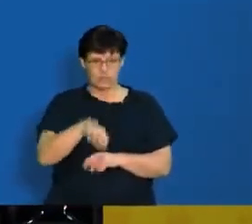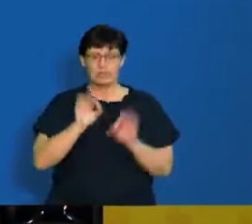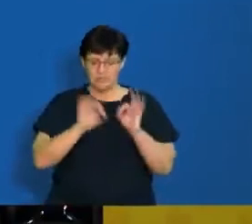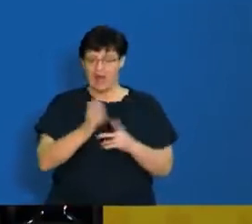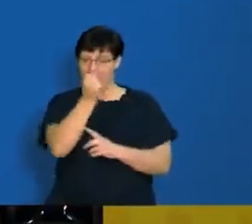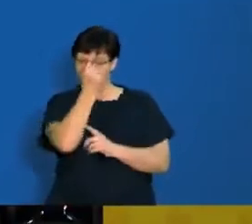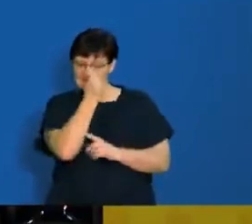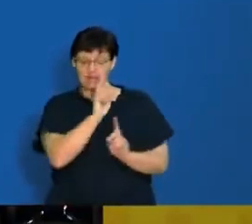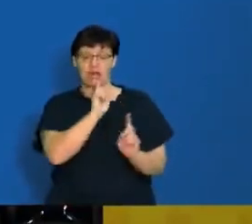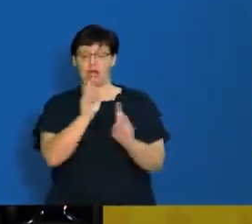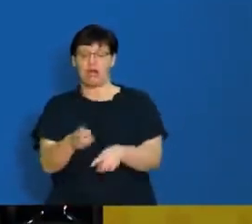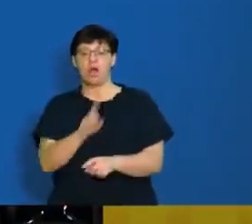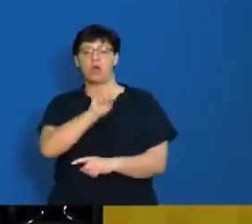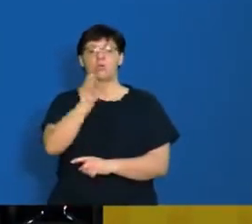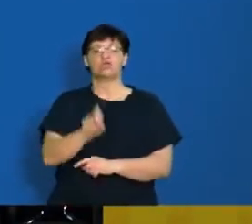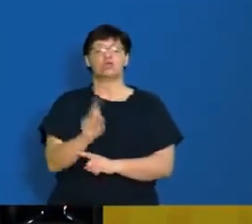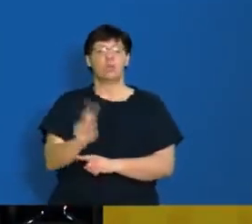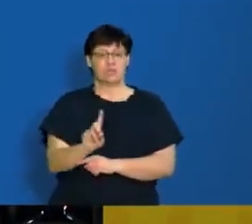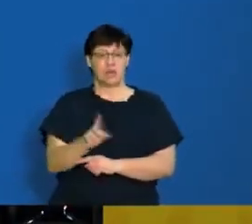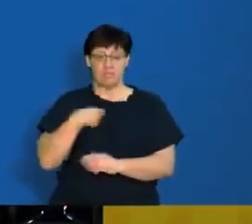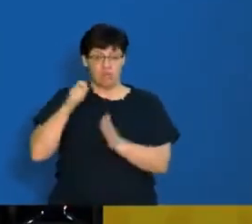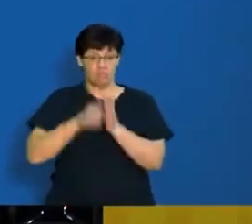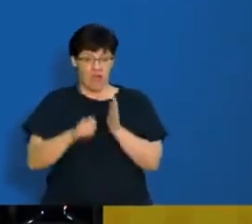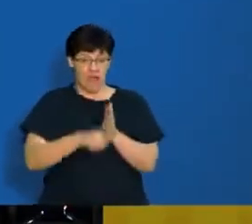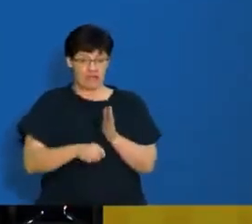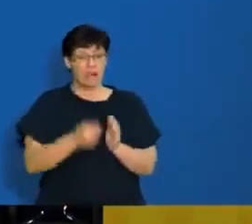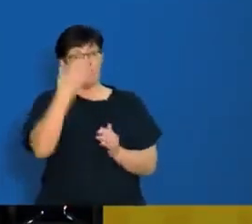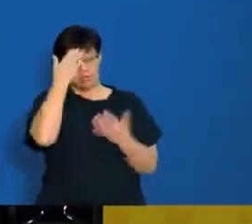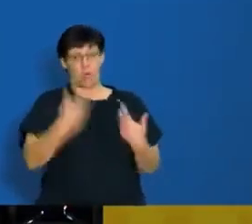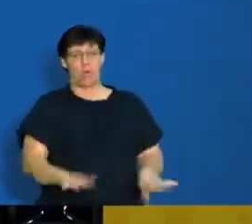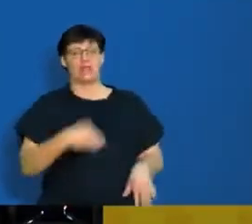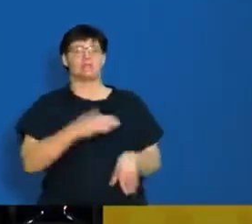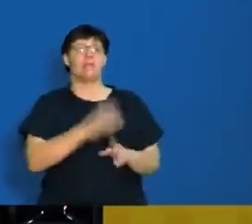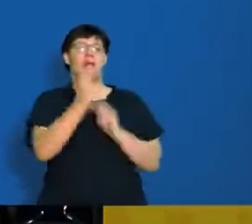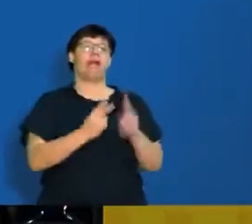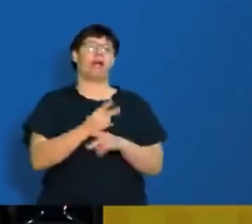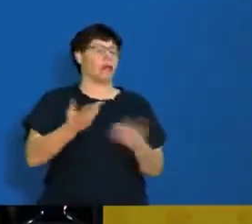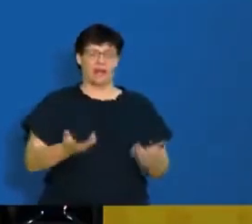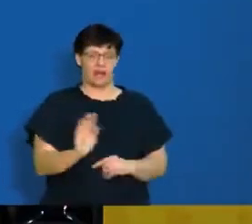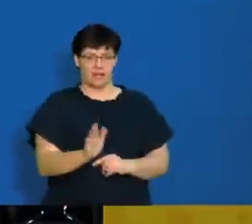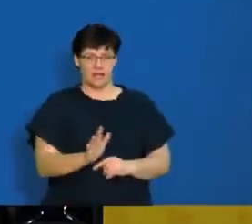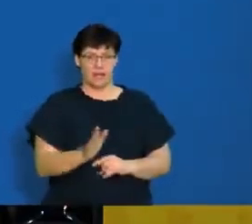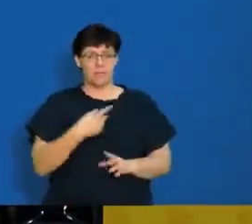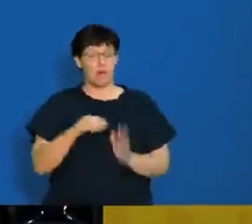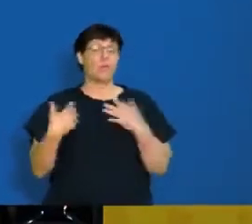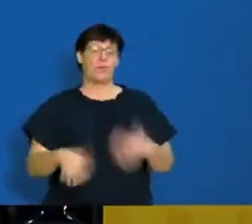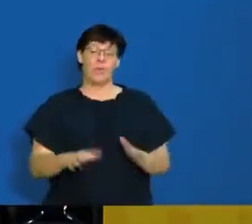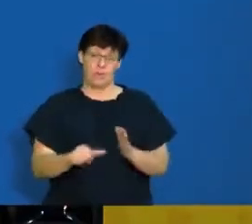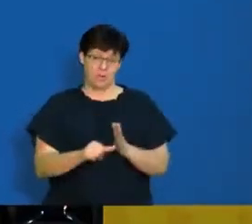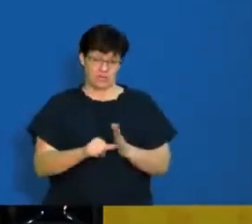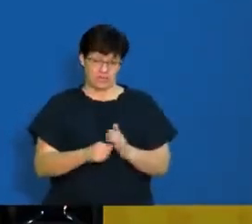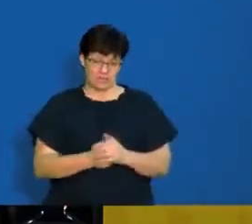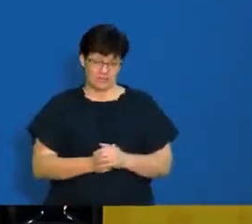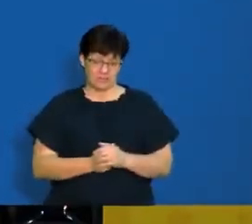understand them, so that when it comes to writing, you do not waste any time. That is very, very important, grade